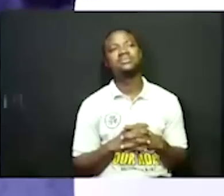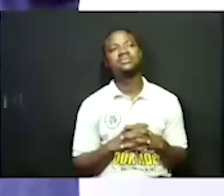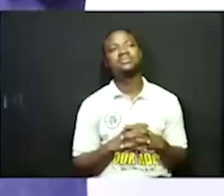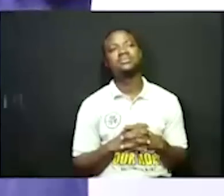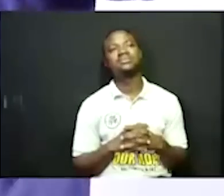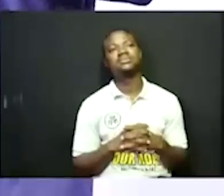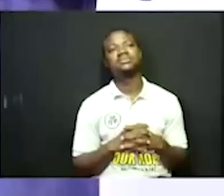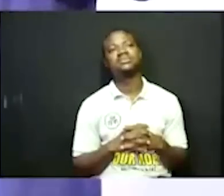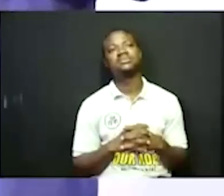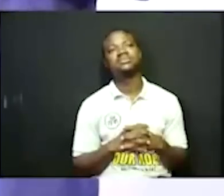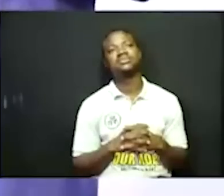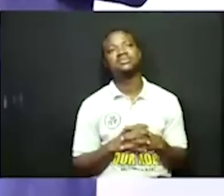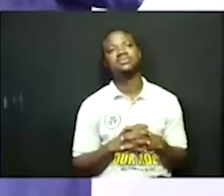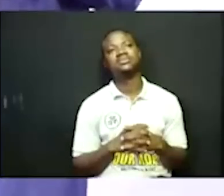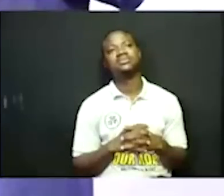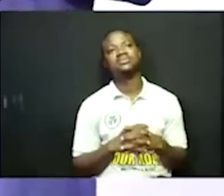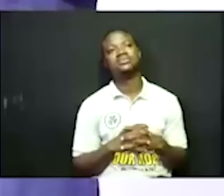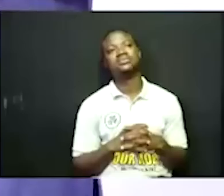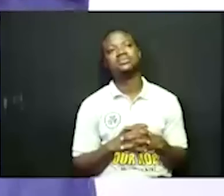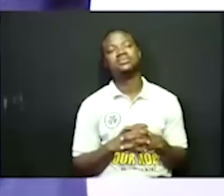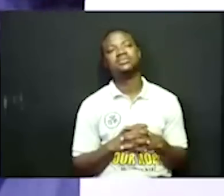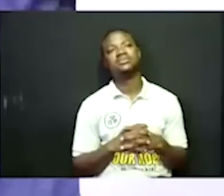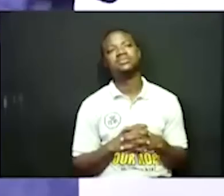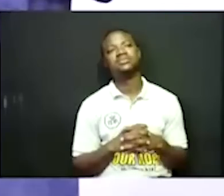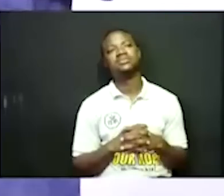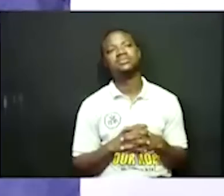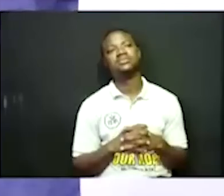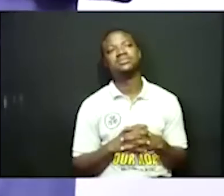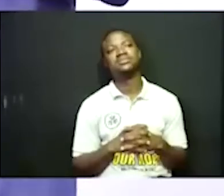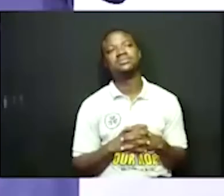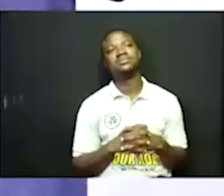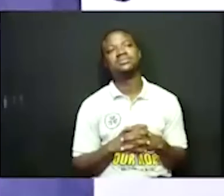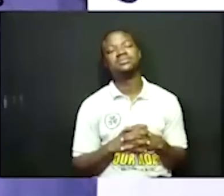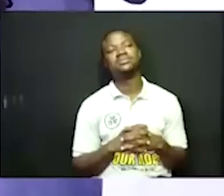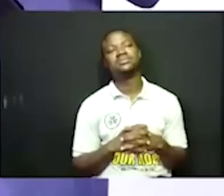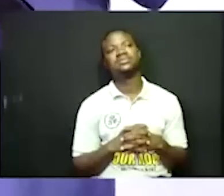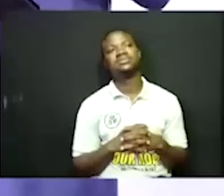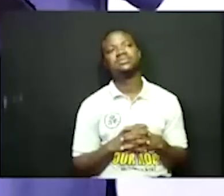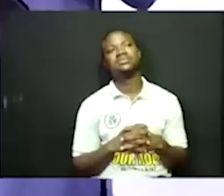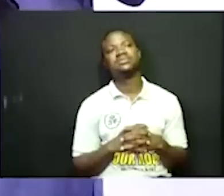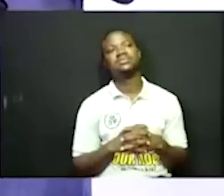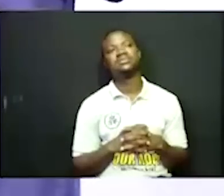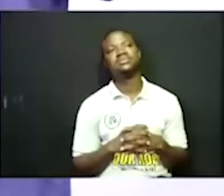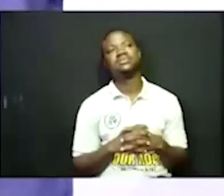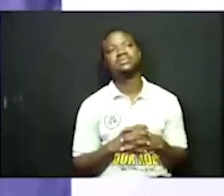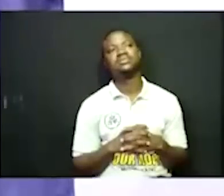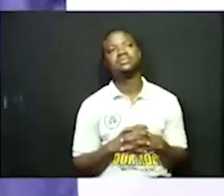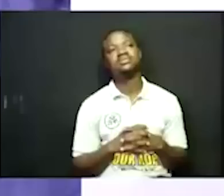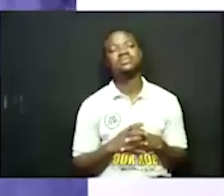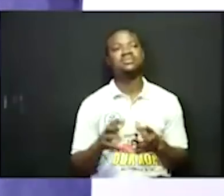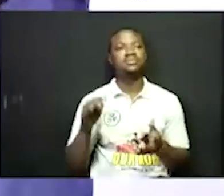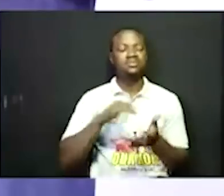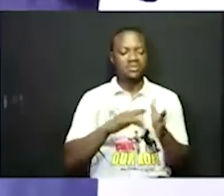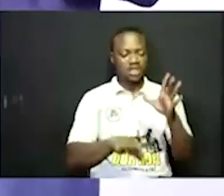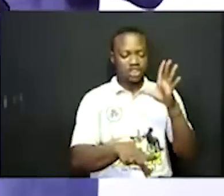sey kura ebi ebuabua won ho a wokwa kwose ade se nipa ibim tem. And yet, ritual murder.